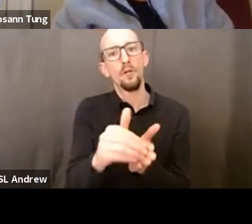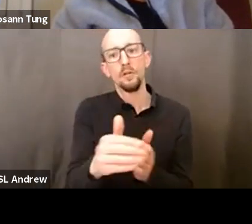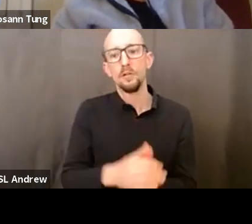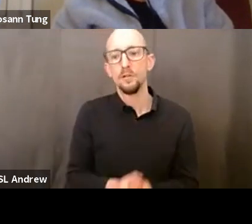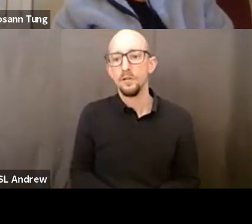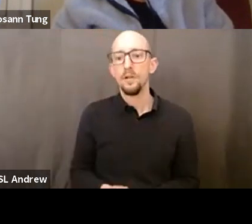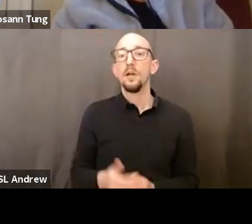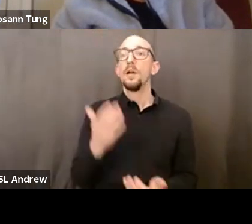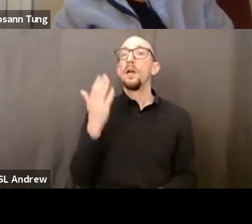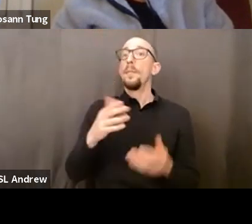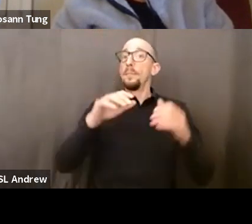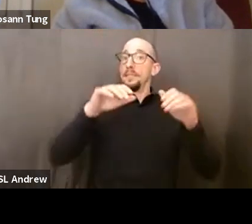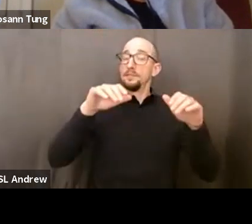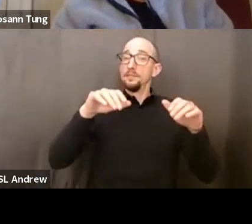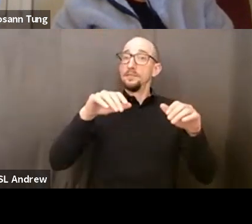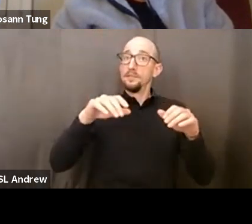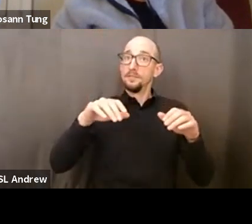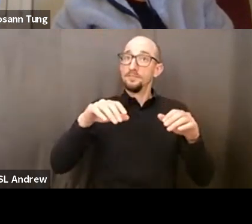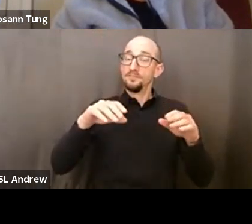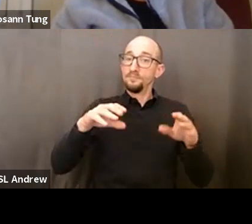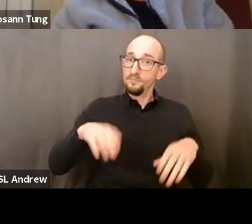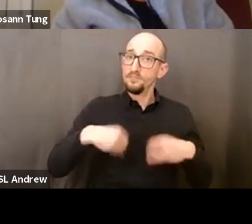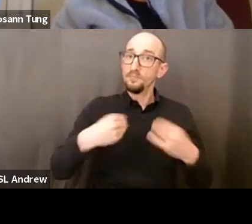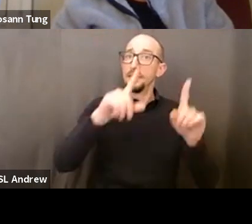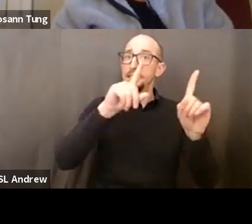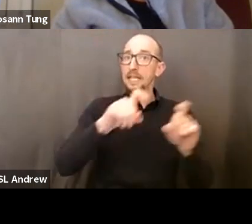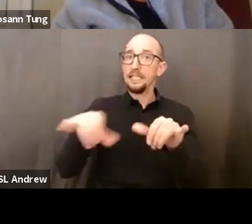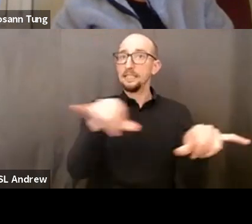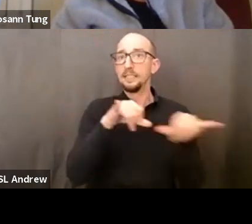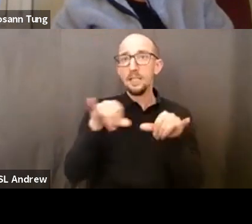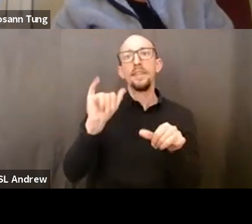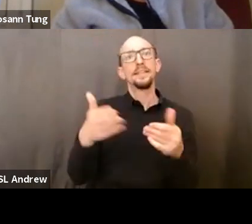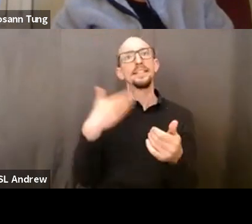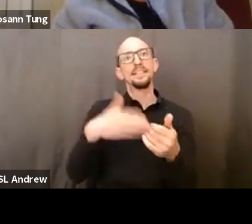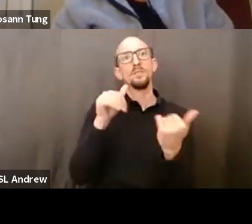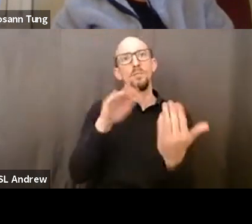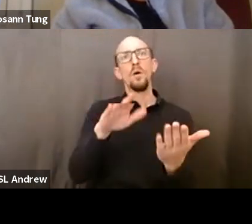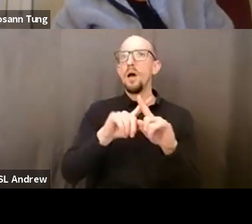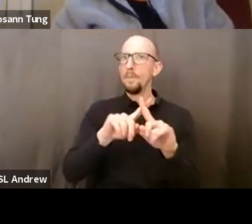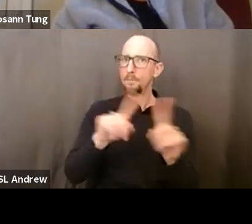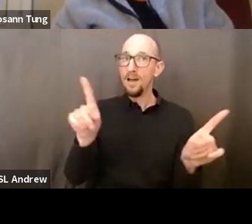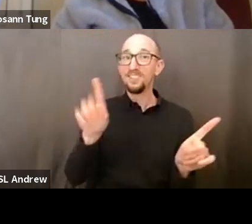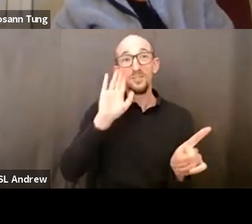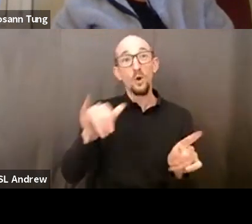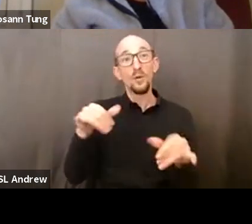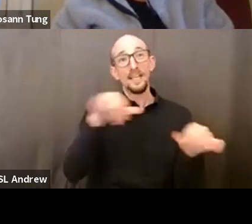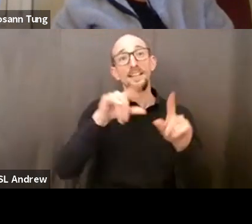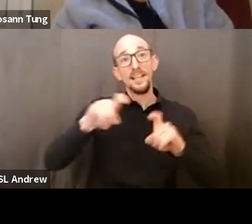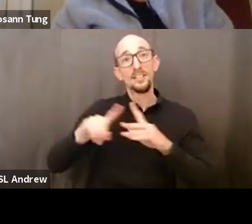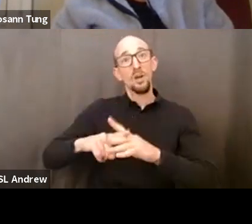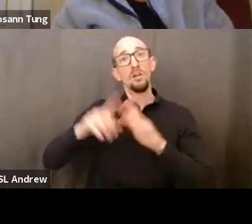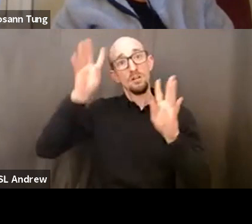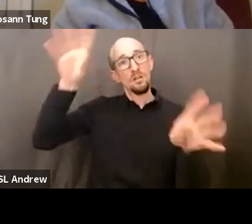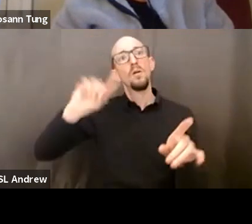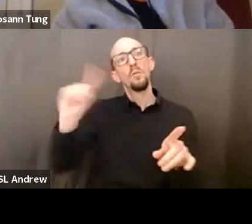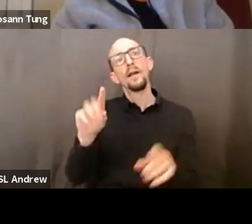cannot continue gatekeeping our public schools using instruments with origins in the eugenics movement. There may